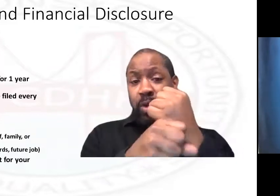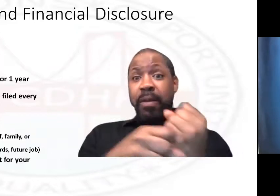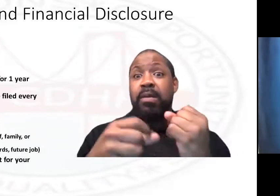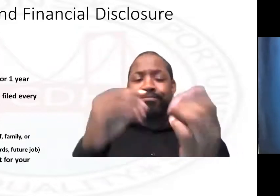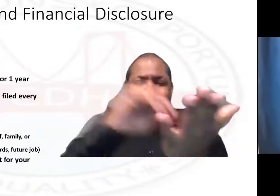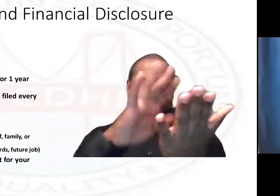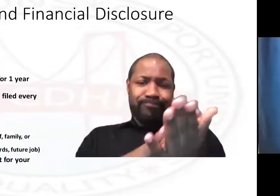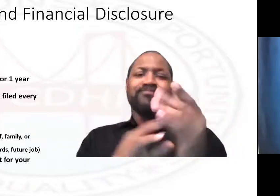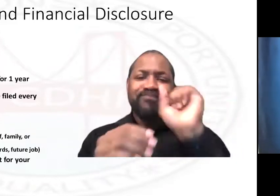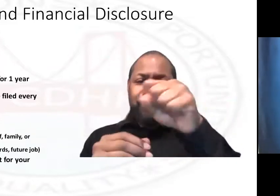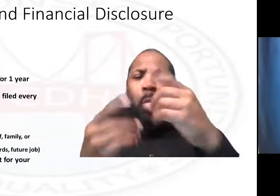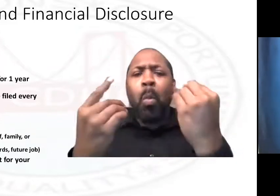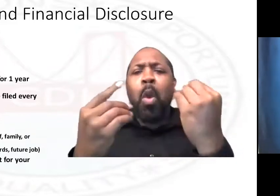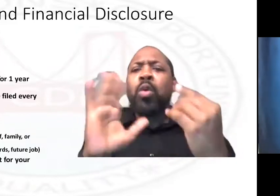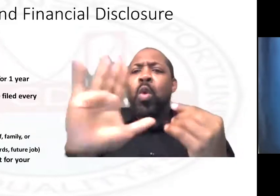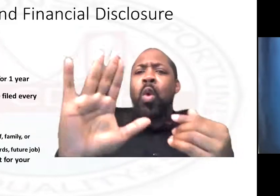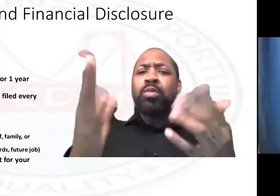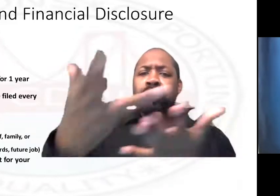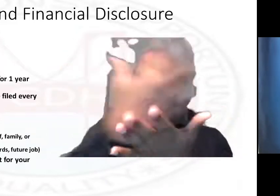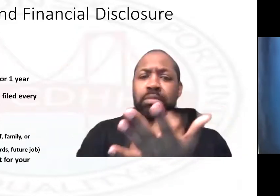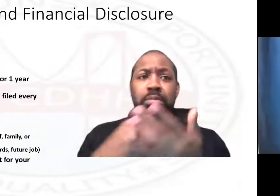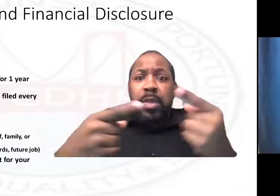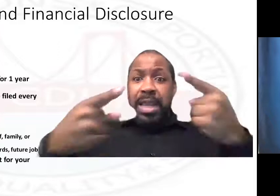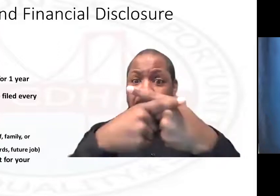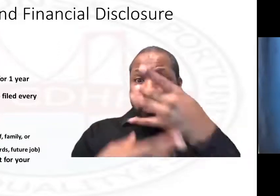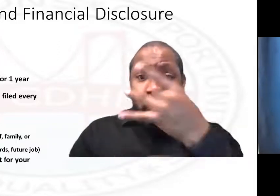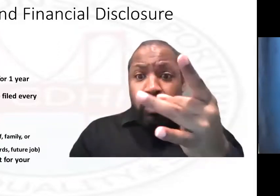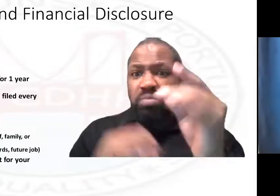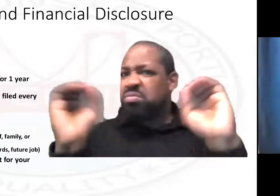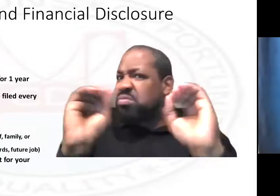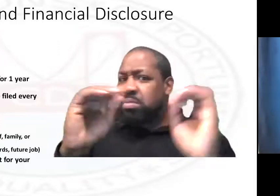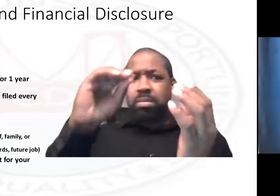then it's still in effect for 1 year.